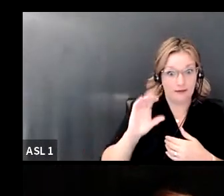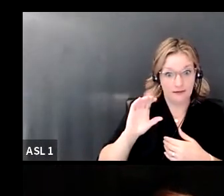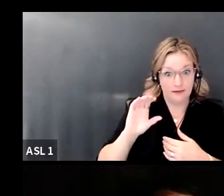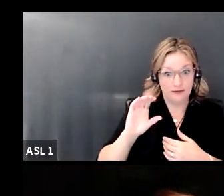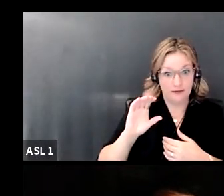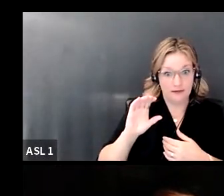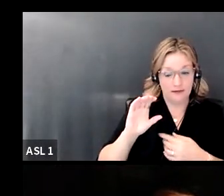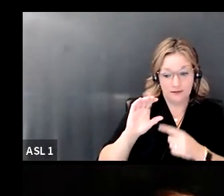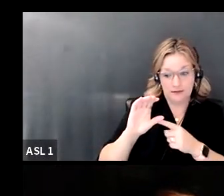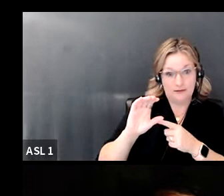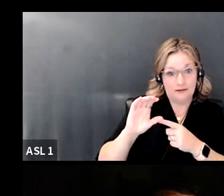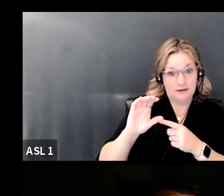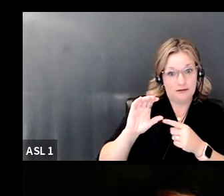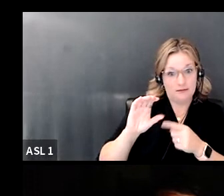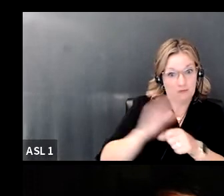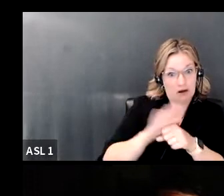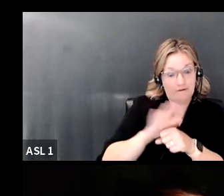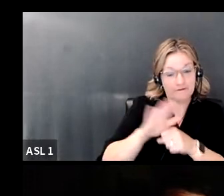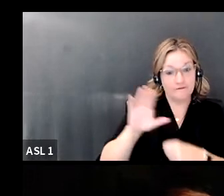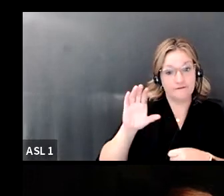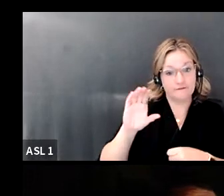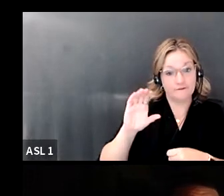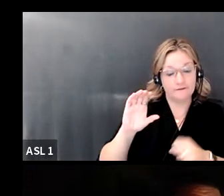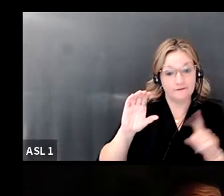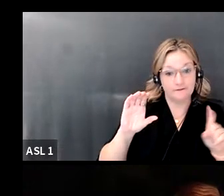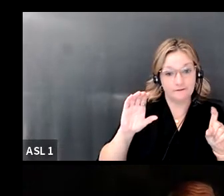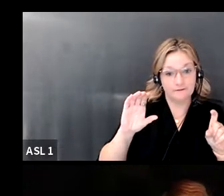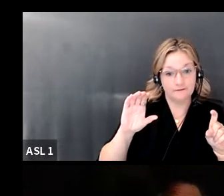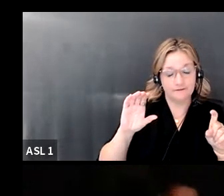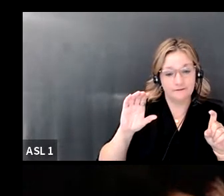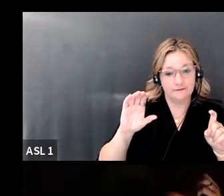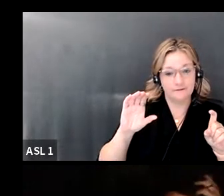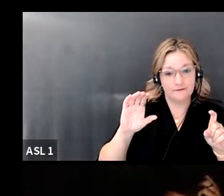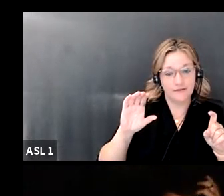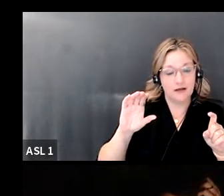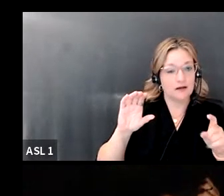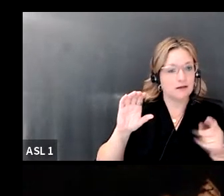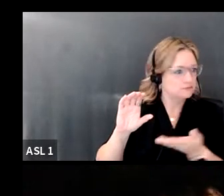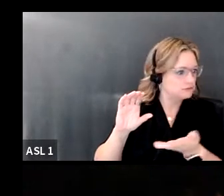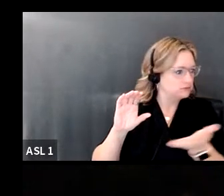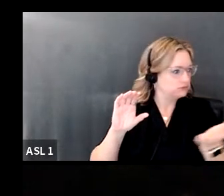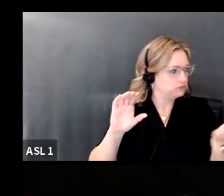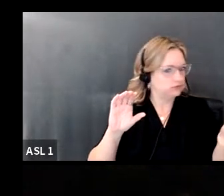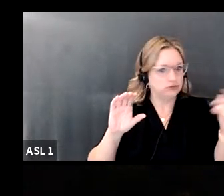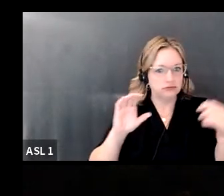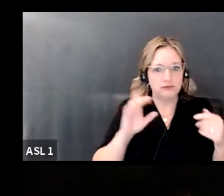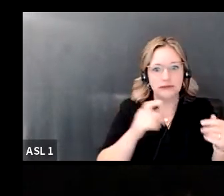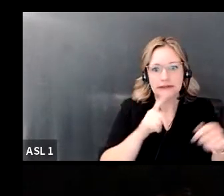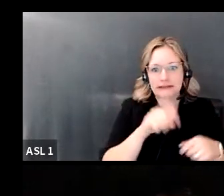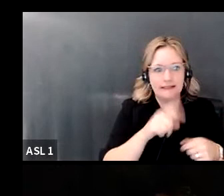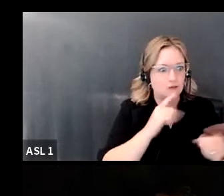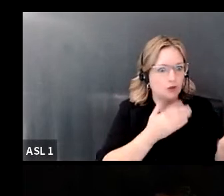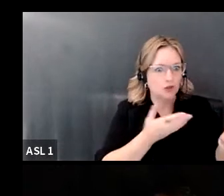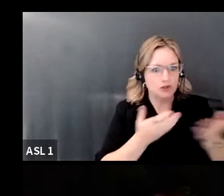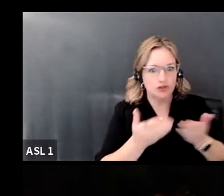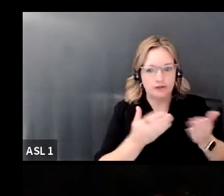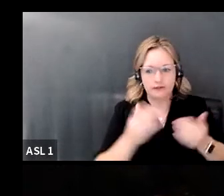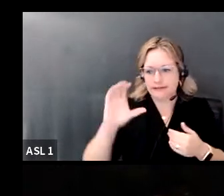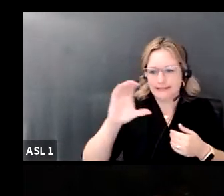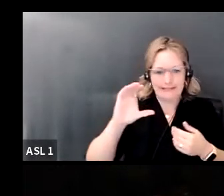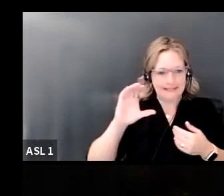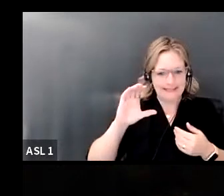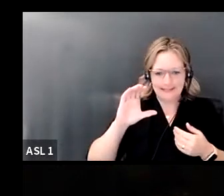grants are sufficient for uh the uh the requests uh for service uh based on other uh